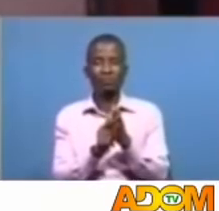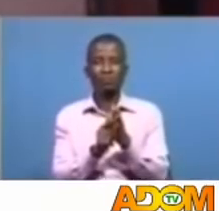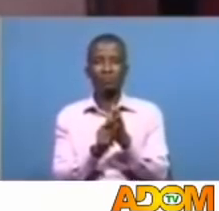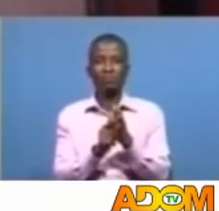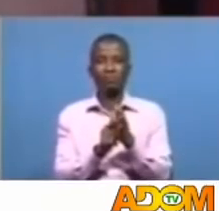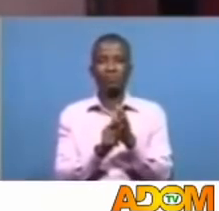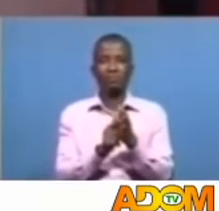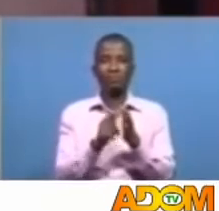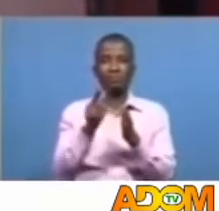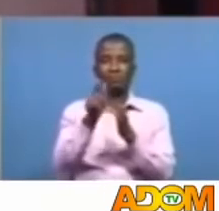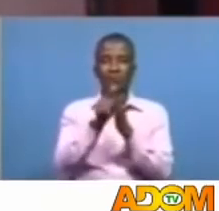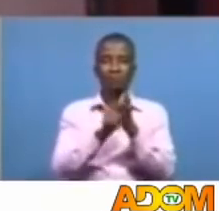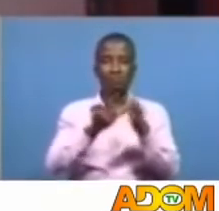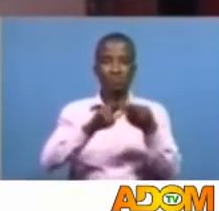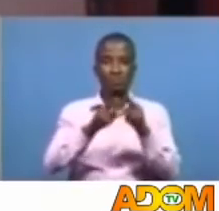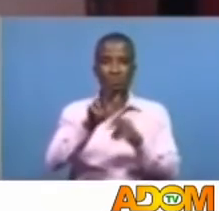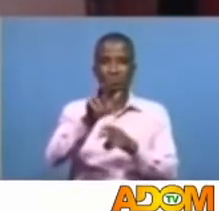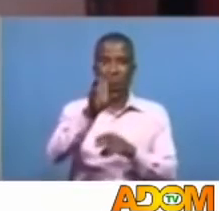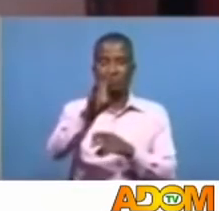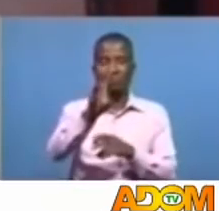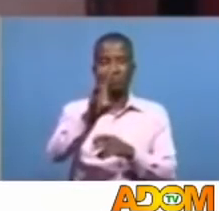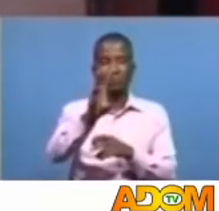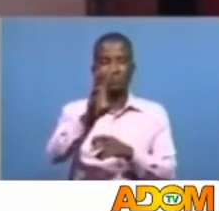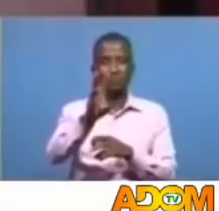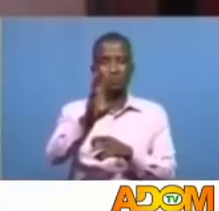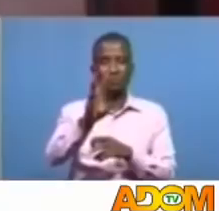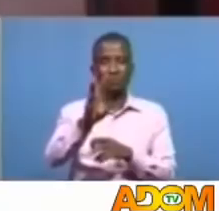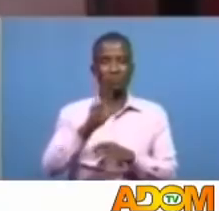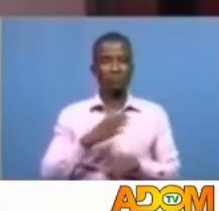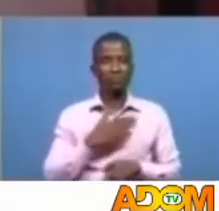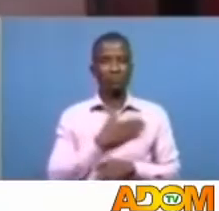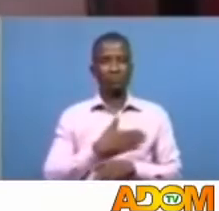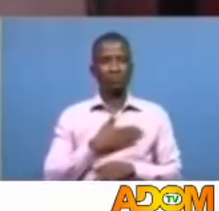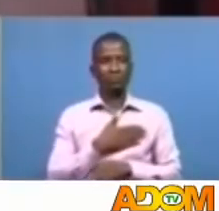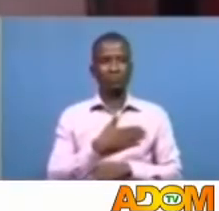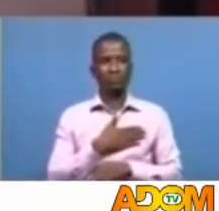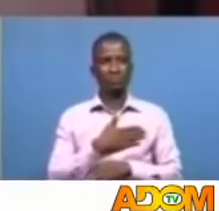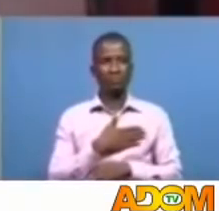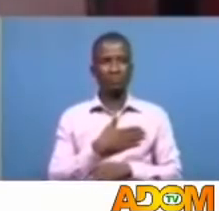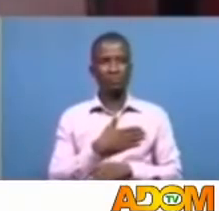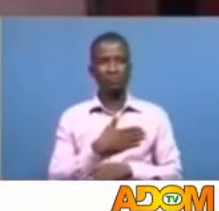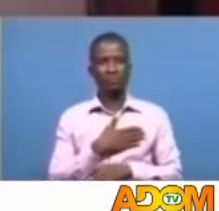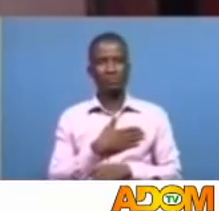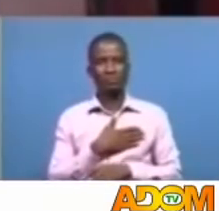36 subsidiary. My lords,